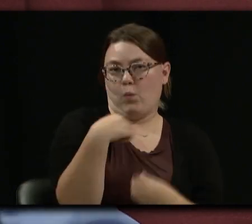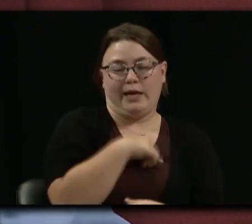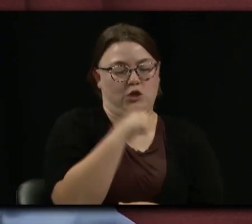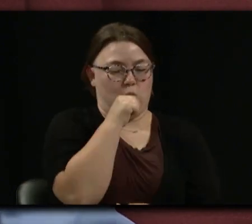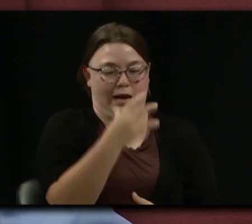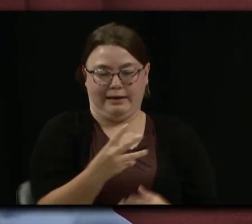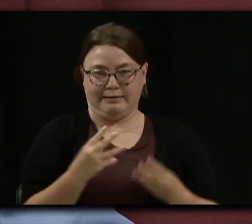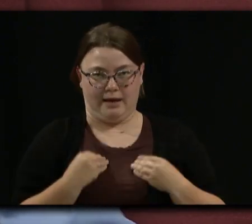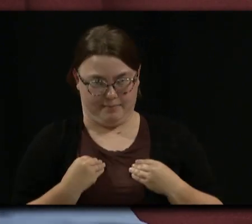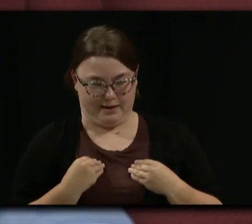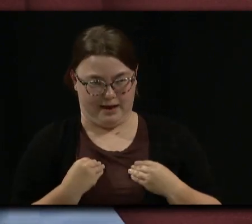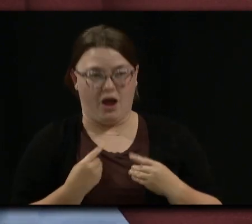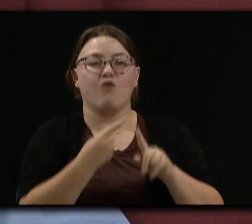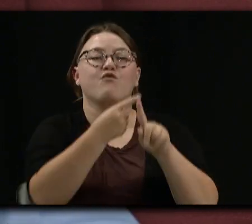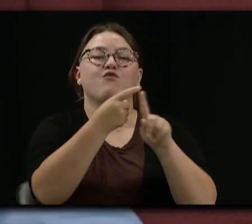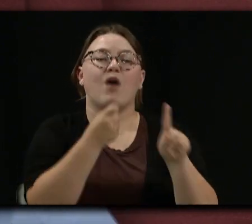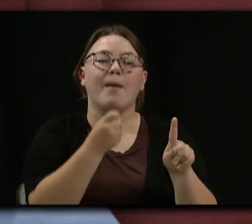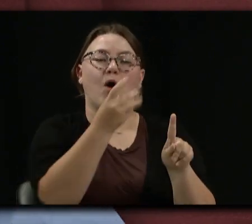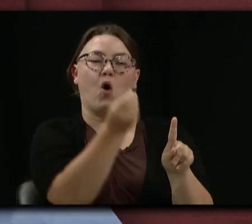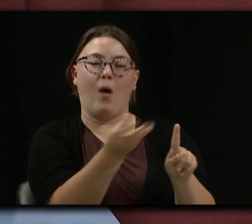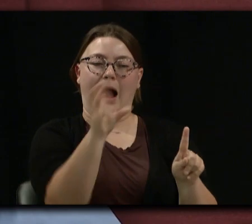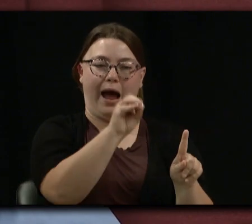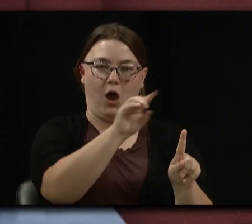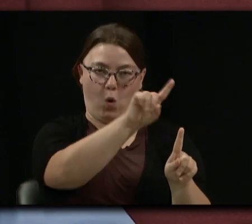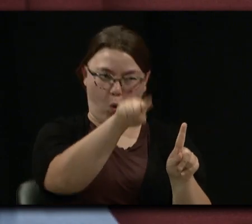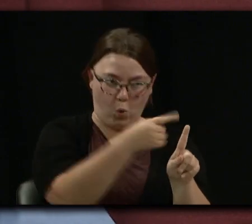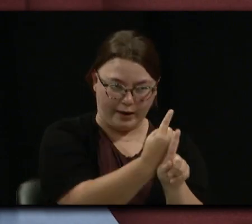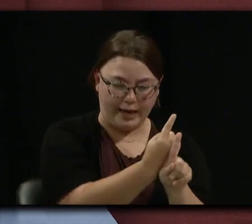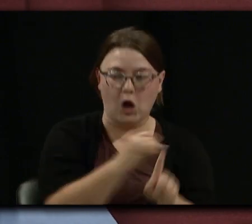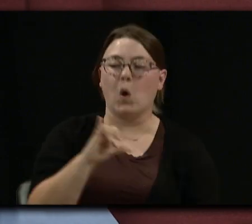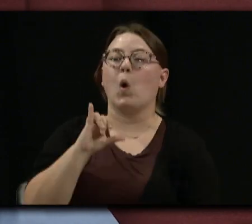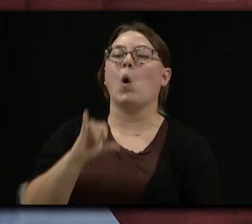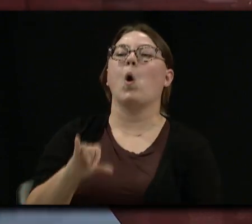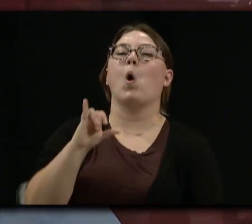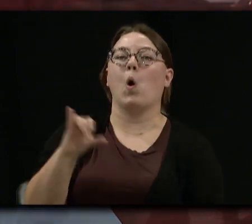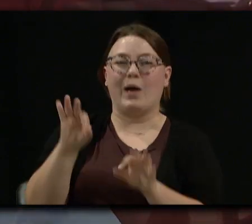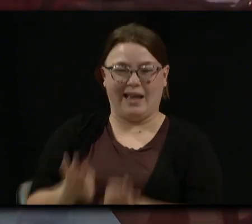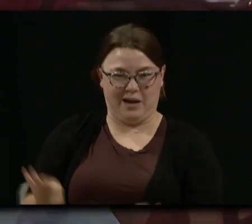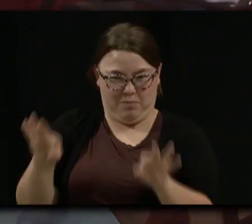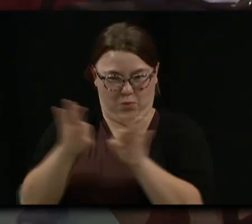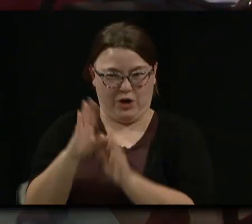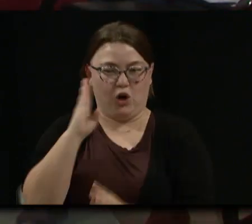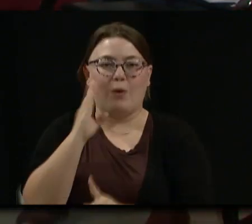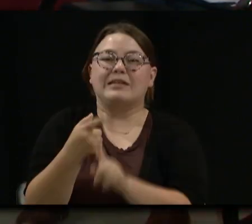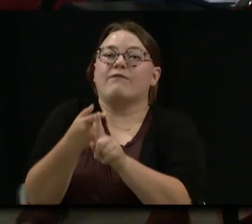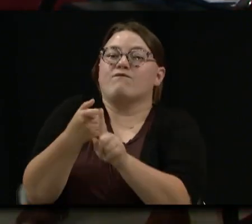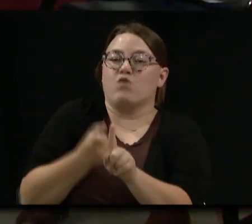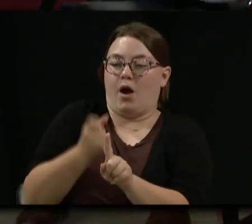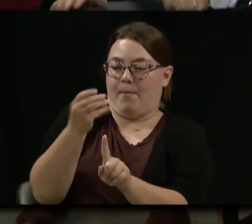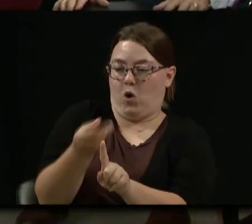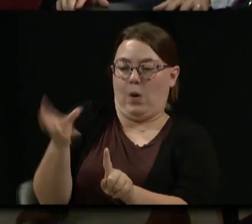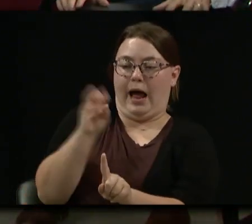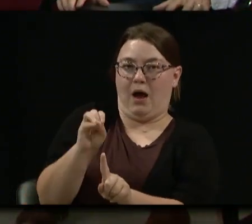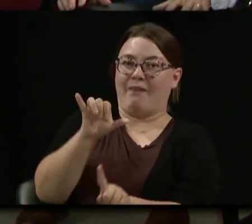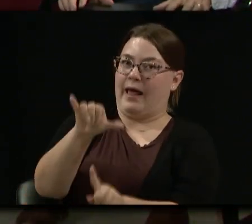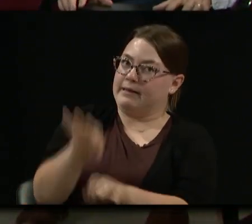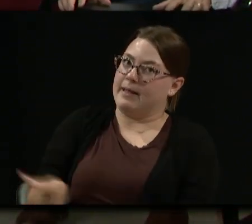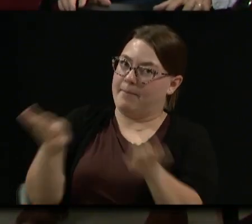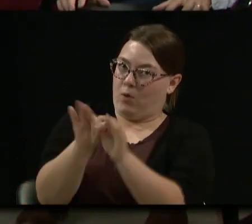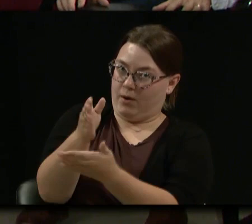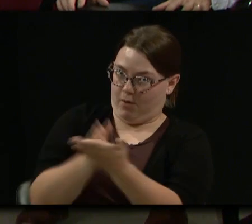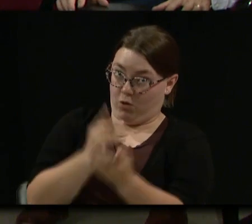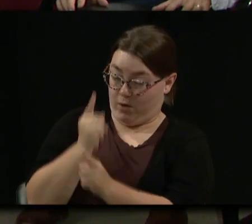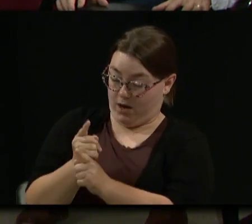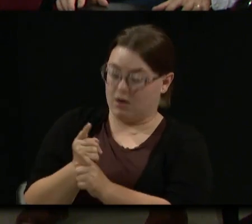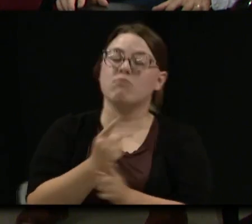by the state of Ohio. By the state. Okay, so important to remember that and recognize it's issued by the state would be an important qualifier there. Absolutely, it has